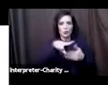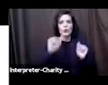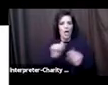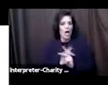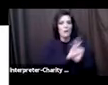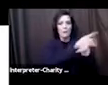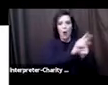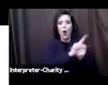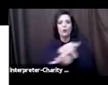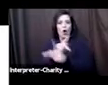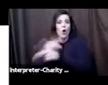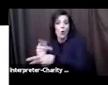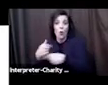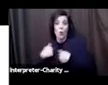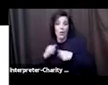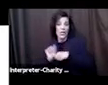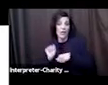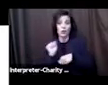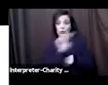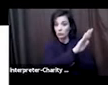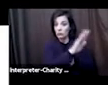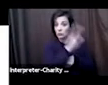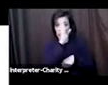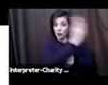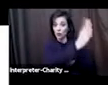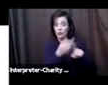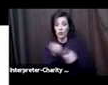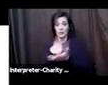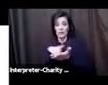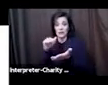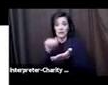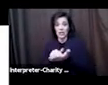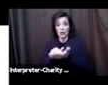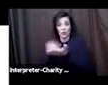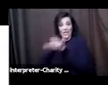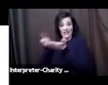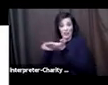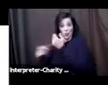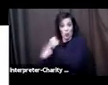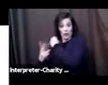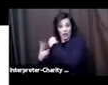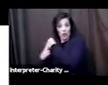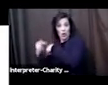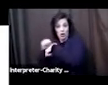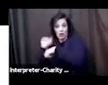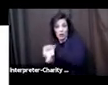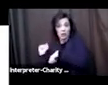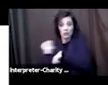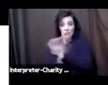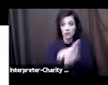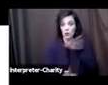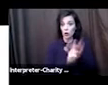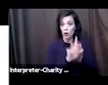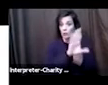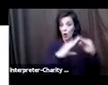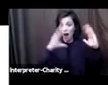And we can drop ship them to you directly from our centralized inventory. So they show up at your house. You can use them for